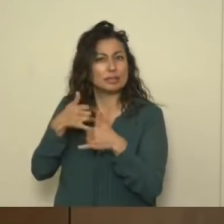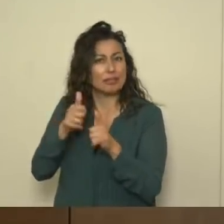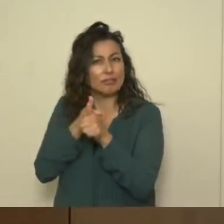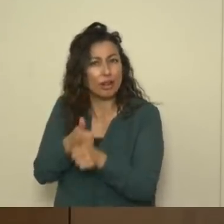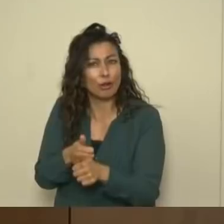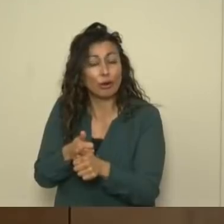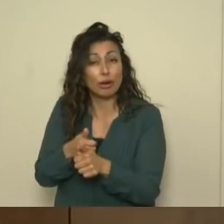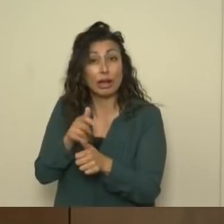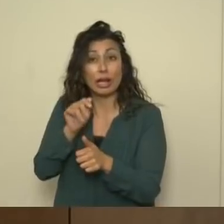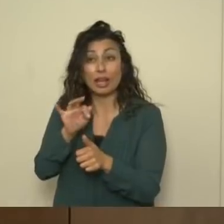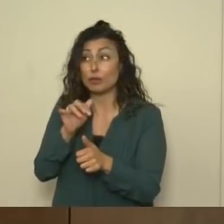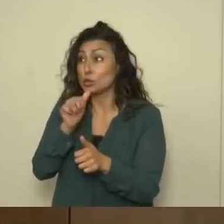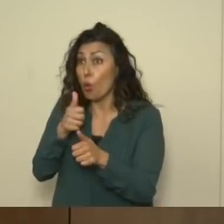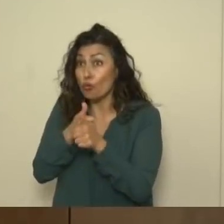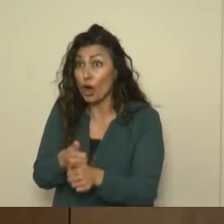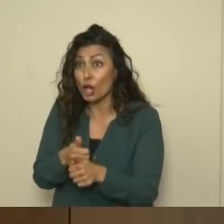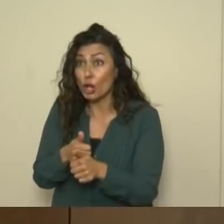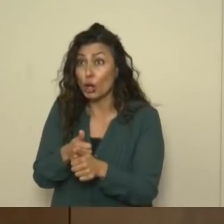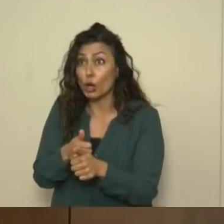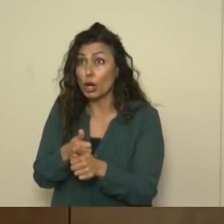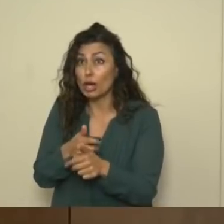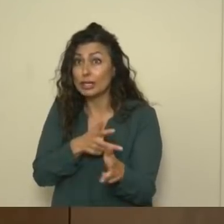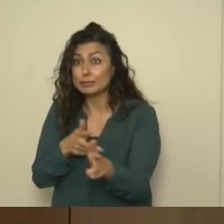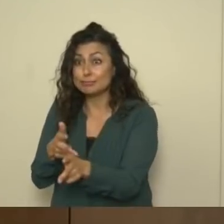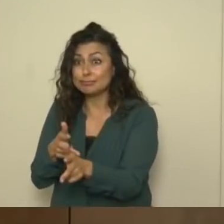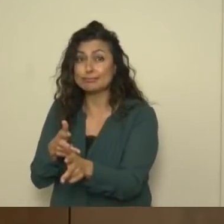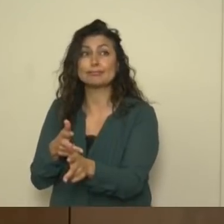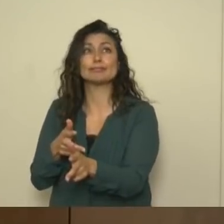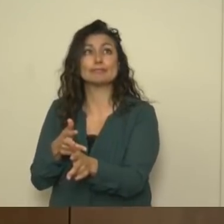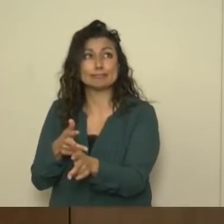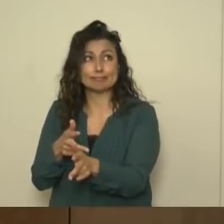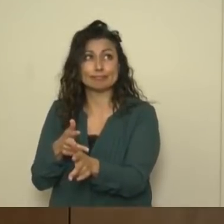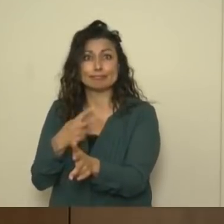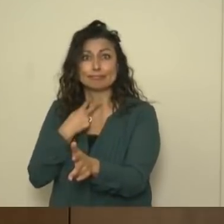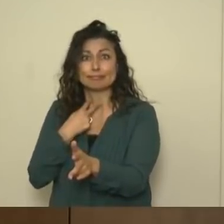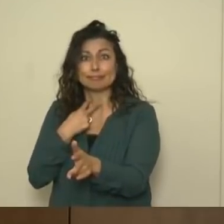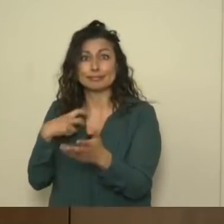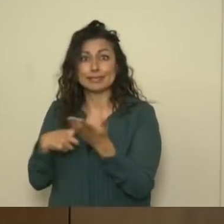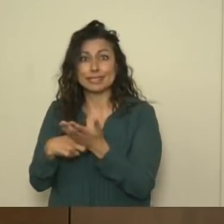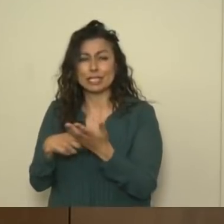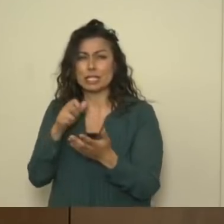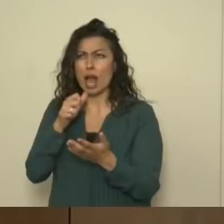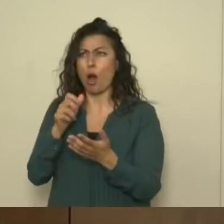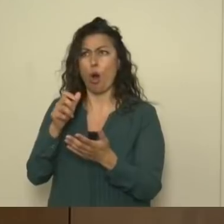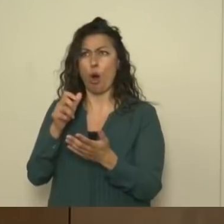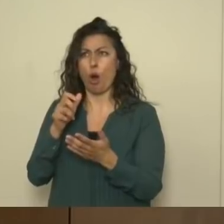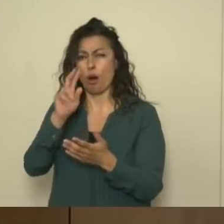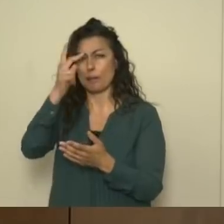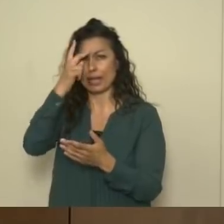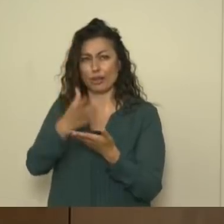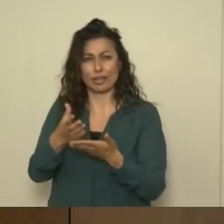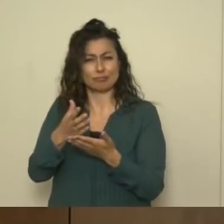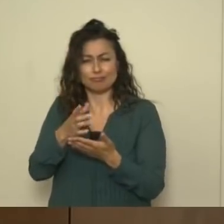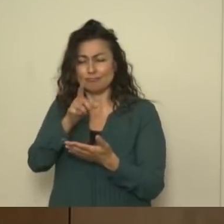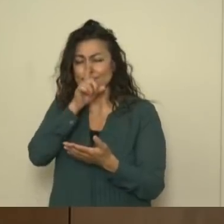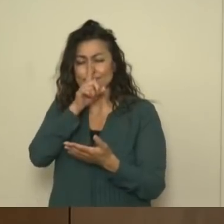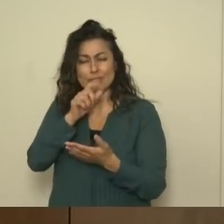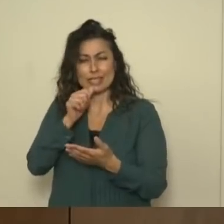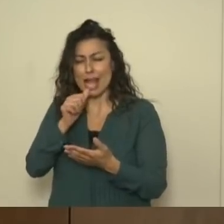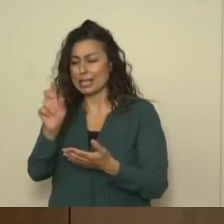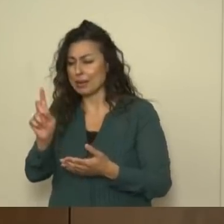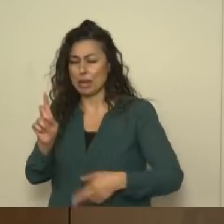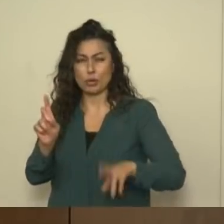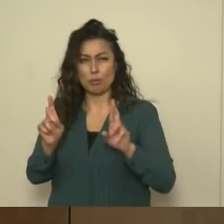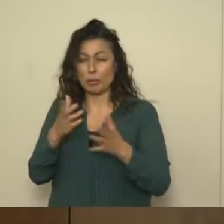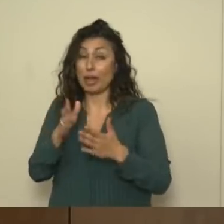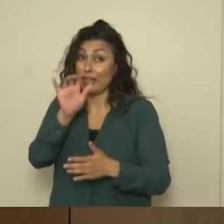ticketed, it's expected. It doesn't become a Republican or a Democratic thing. That has